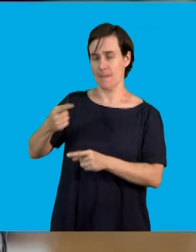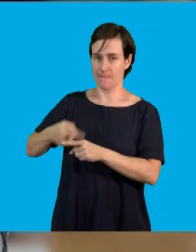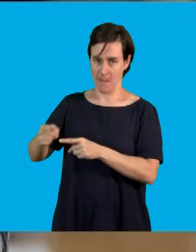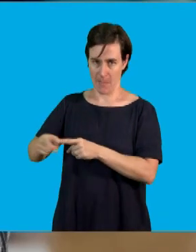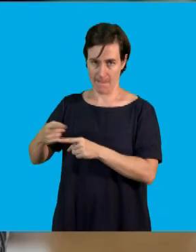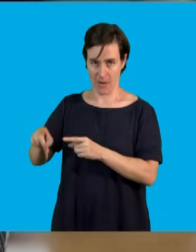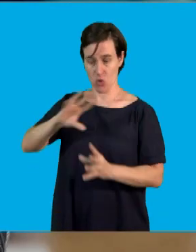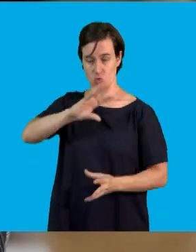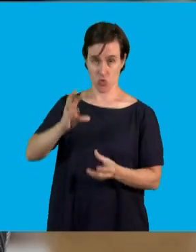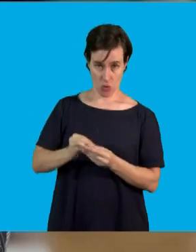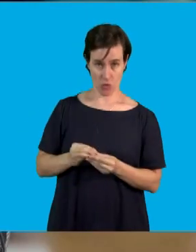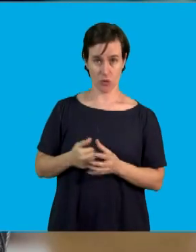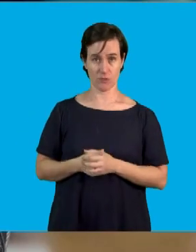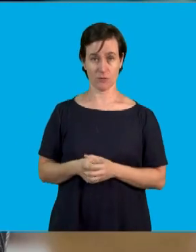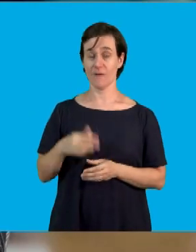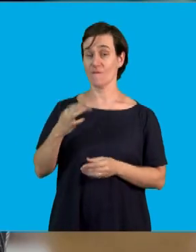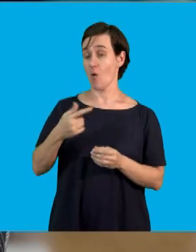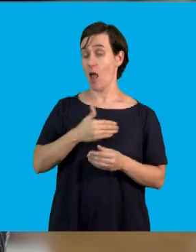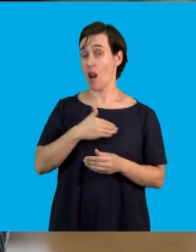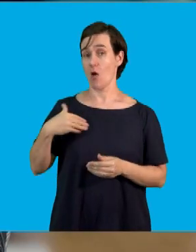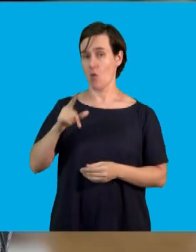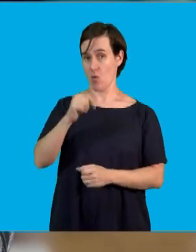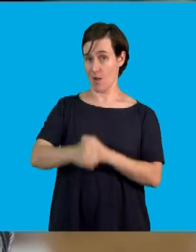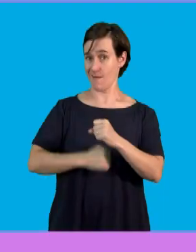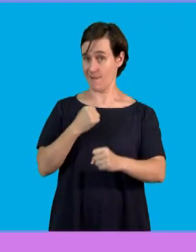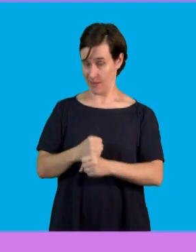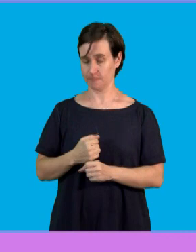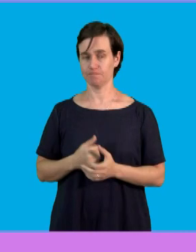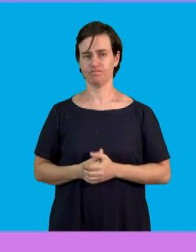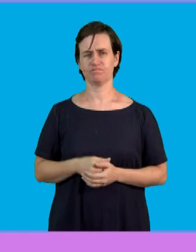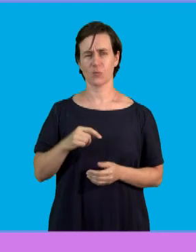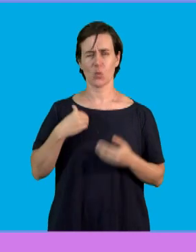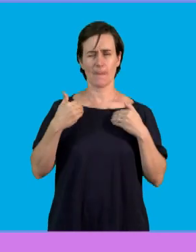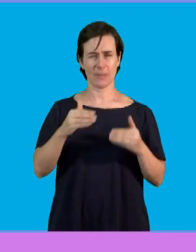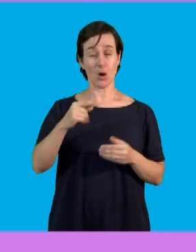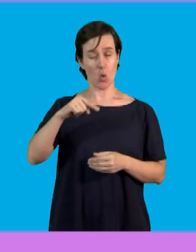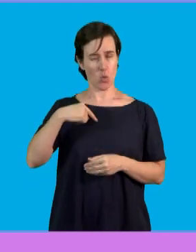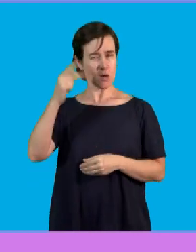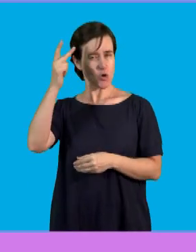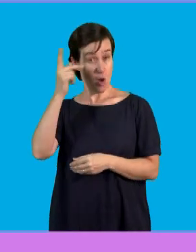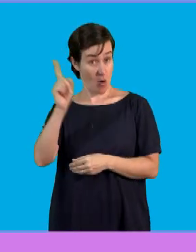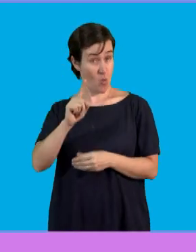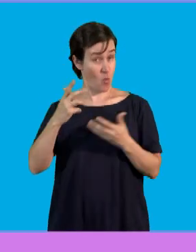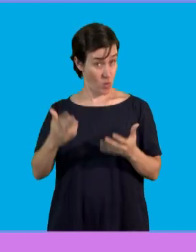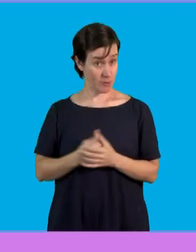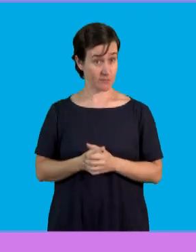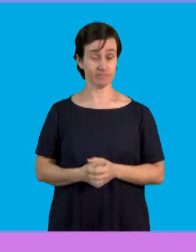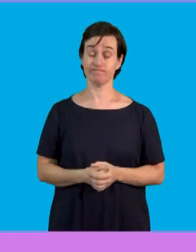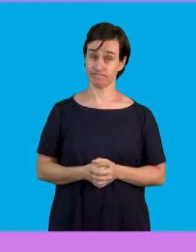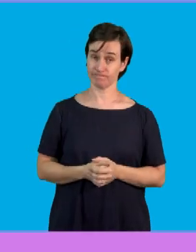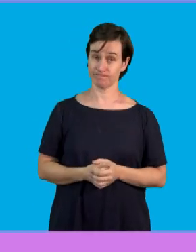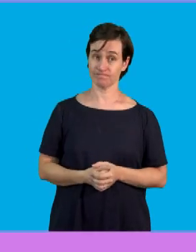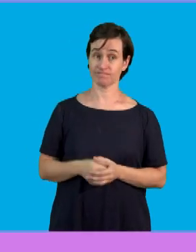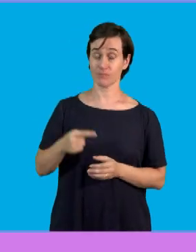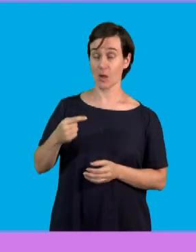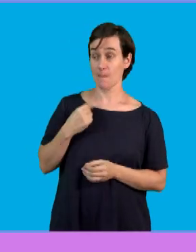end of this period, of which it's a period of 1 year. So firstly, we start by writing what we know or what we are given. We